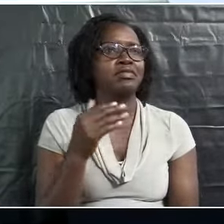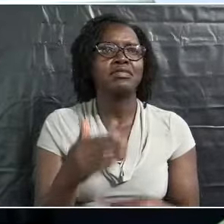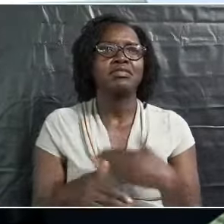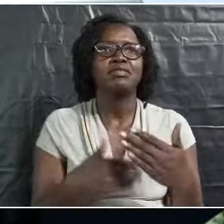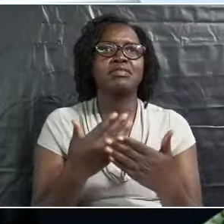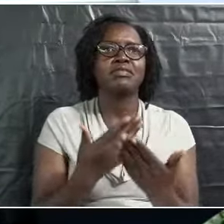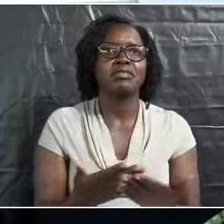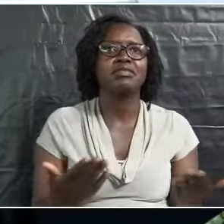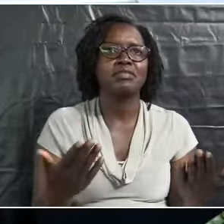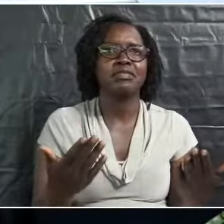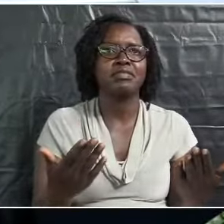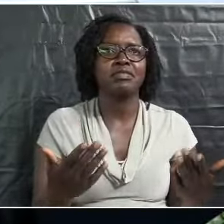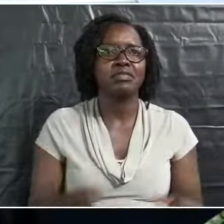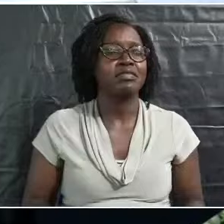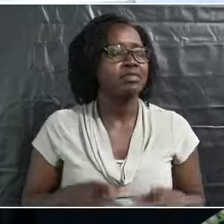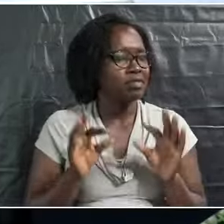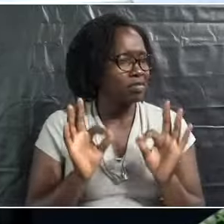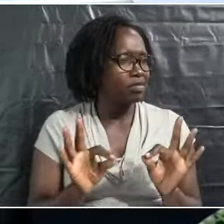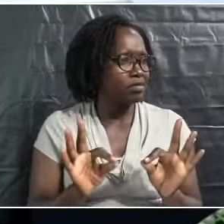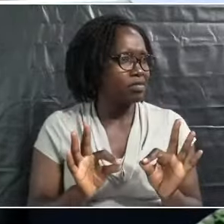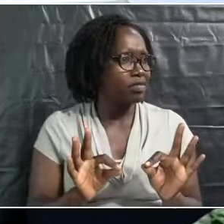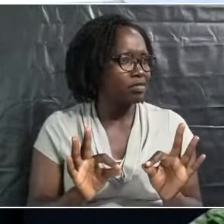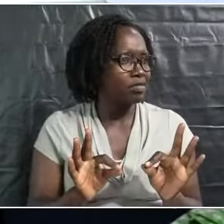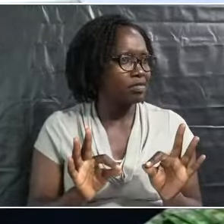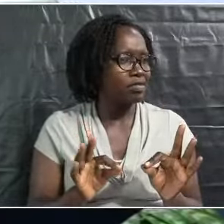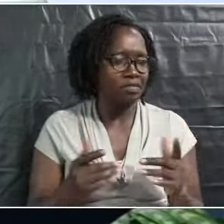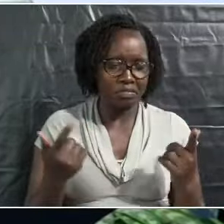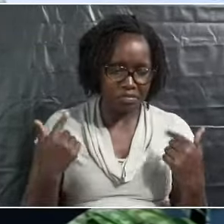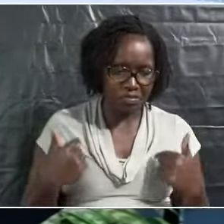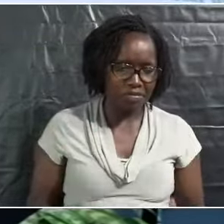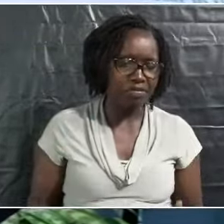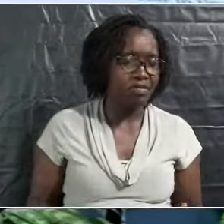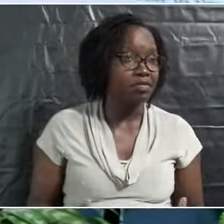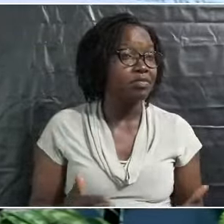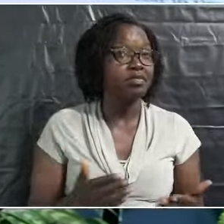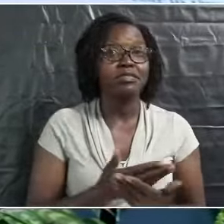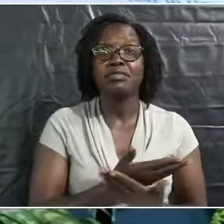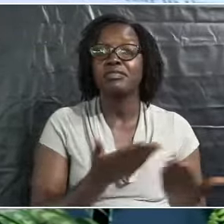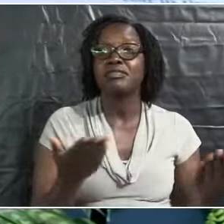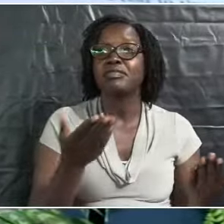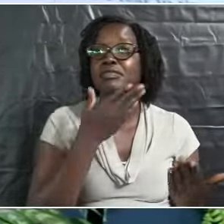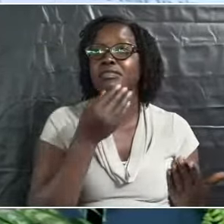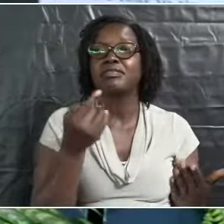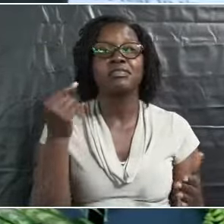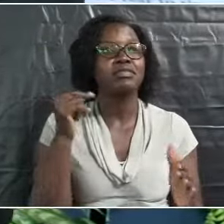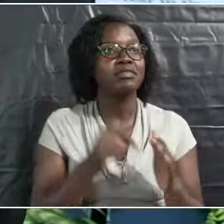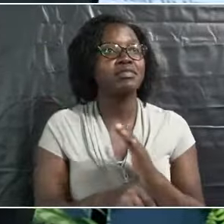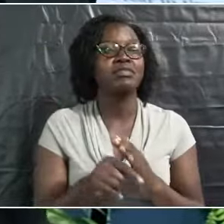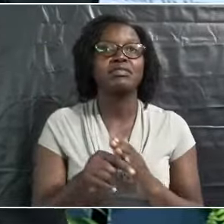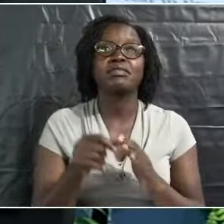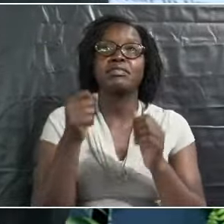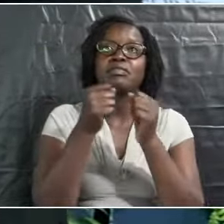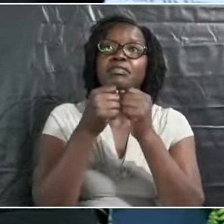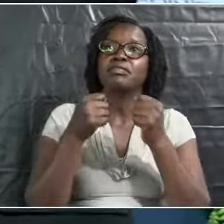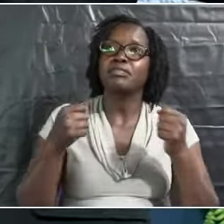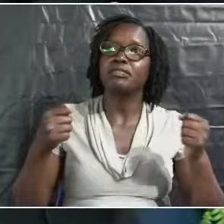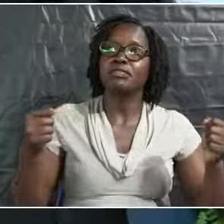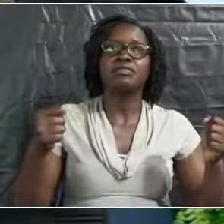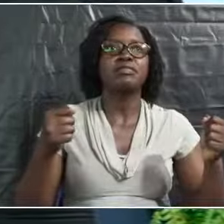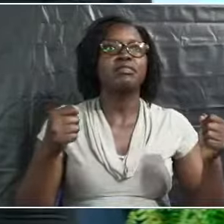Materialistic lifestyle. Look at the suits. Some of these guys, when you walk into their wardrobes and you look at